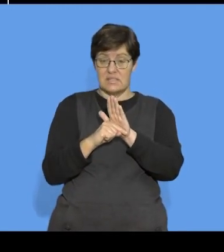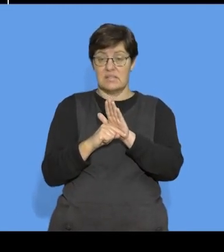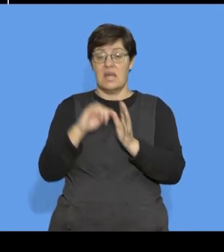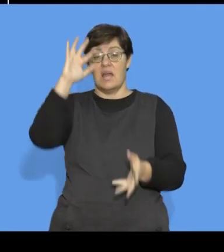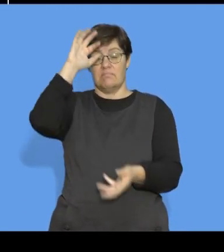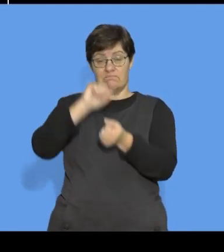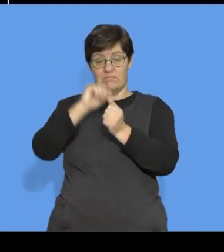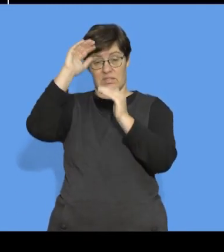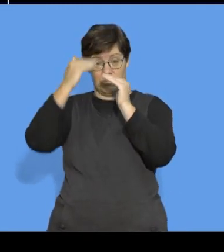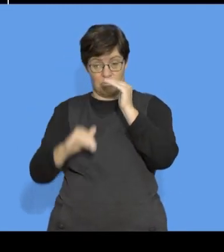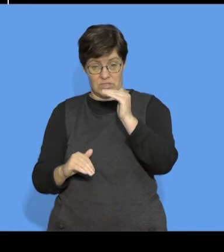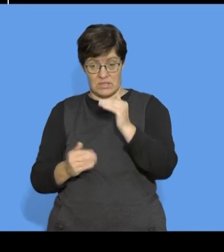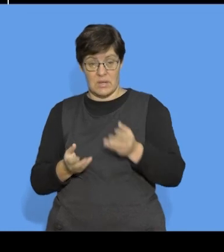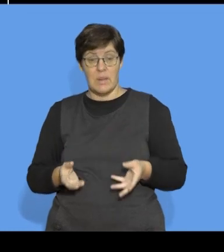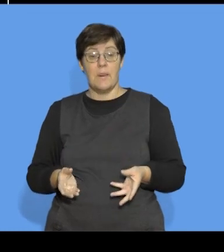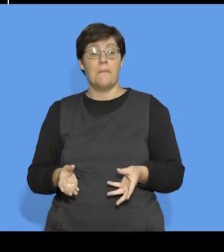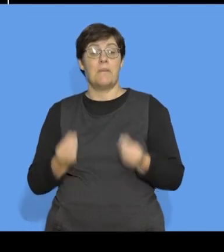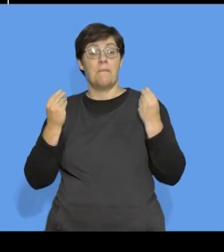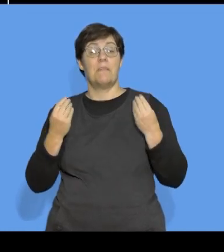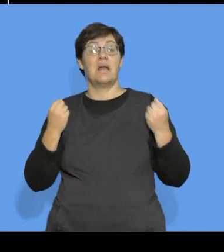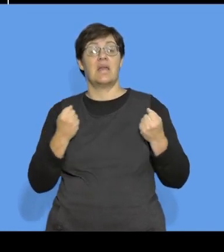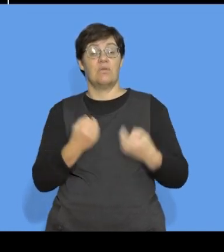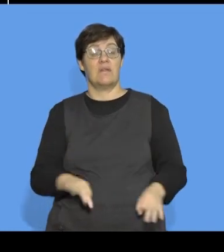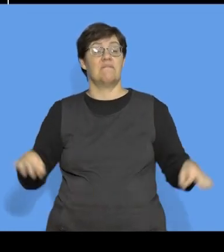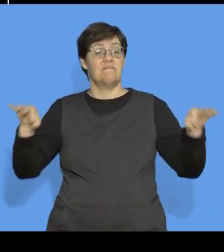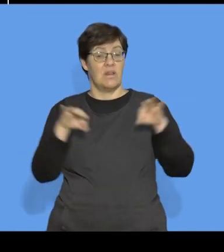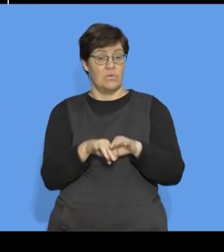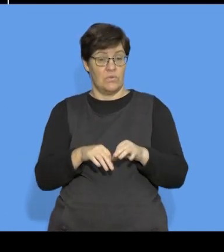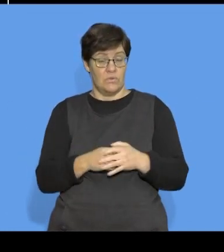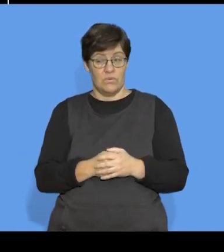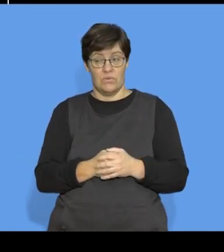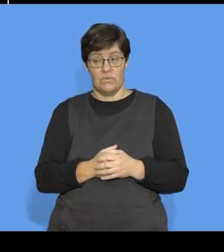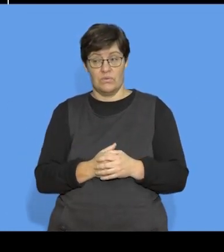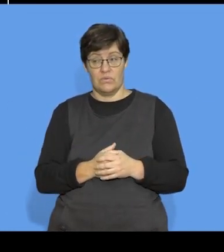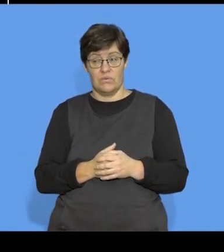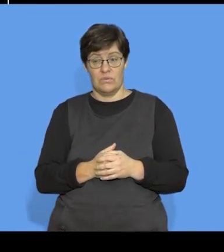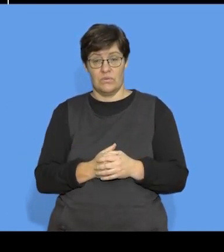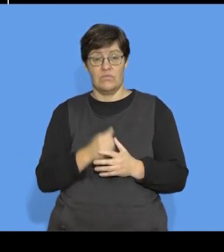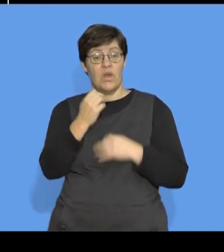year minus your accumulated depreciation, and that will give you your carrying value